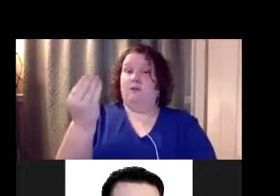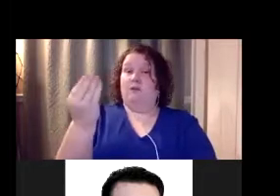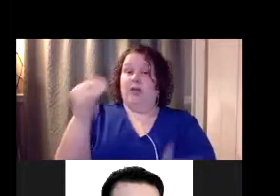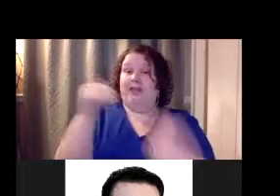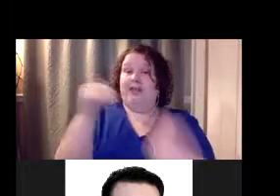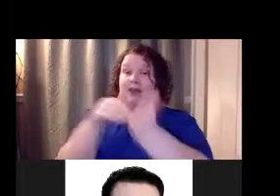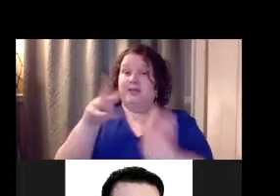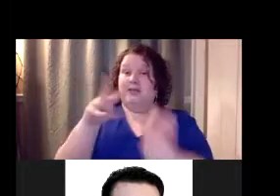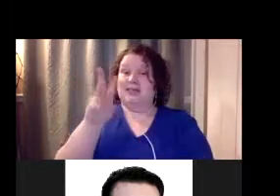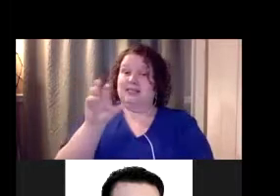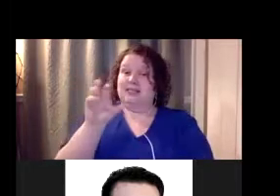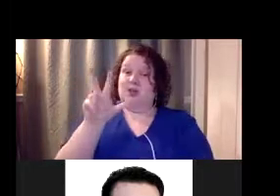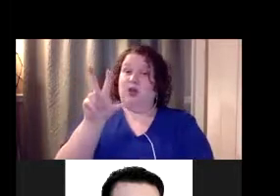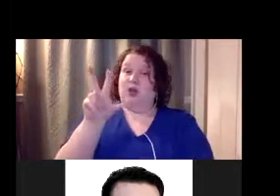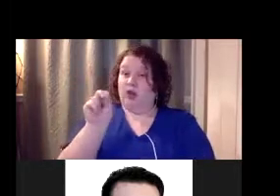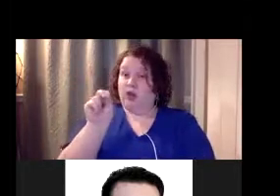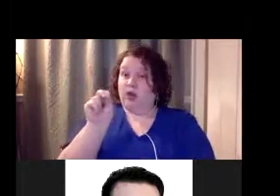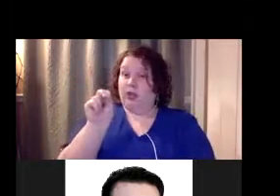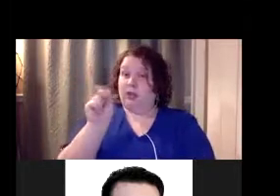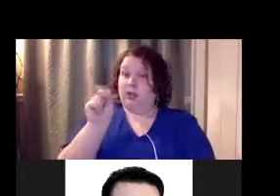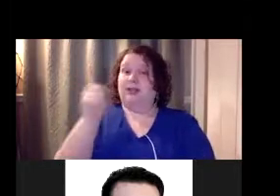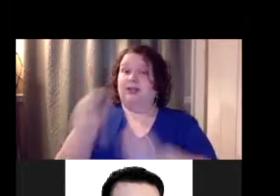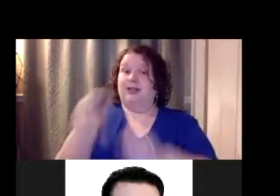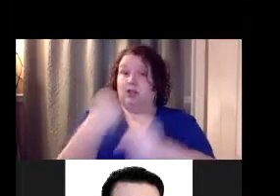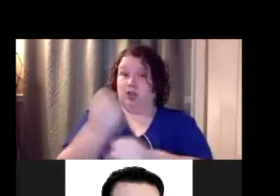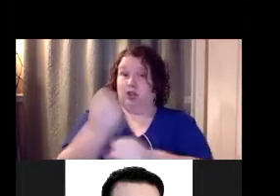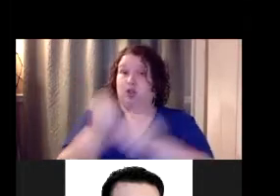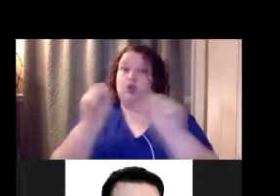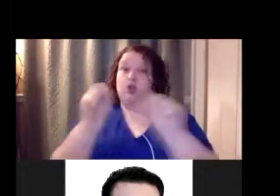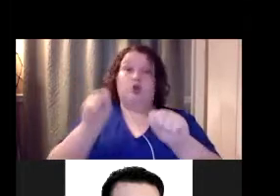14,630. And in 10 years, the enrollment could get to about